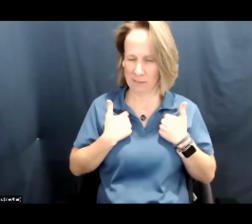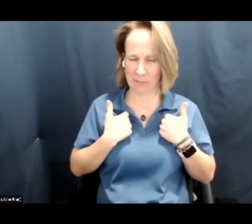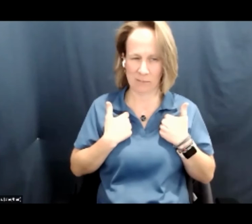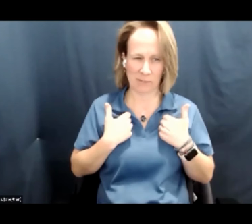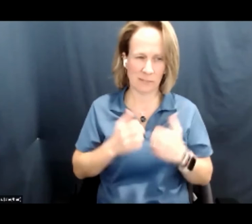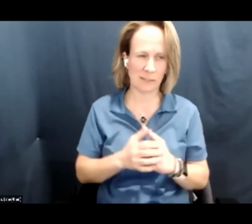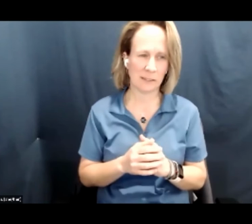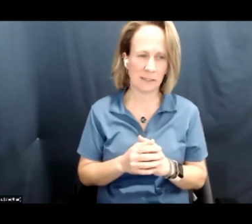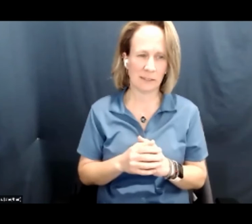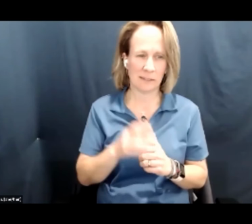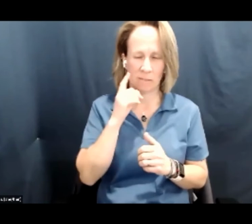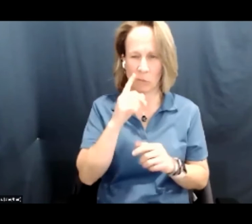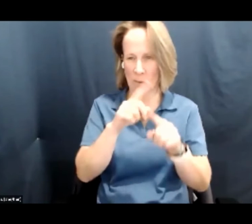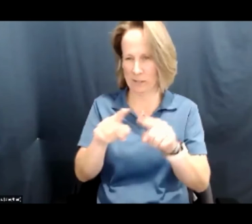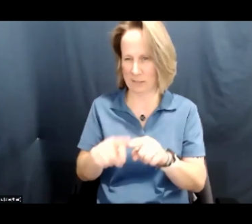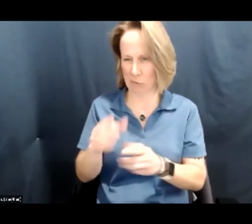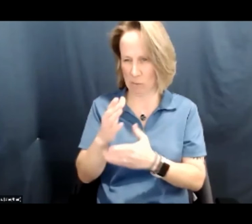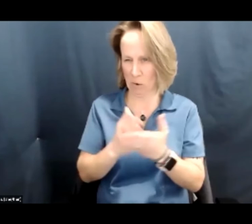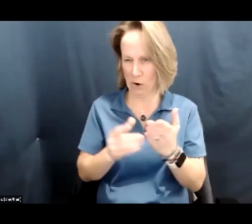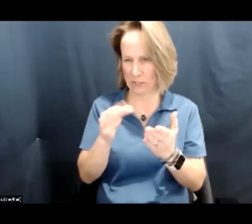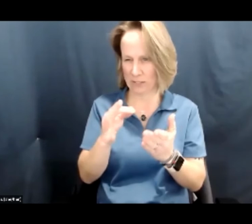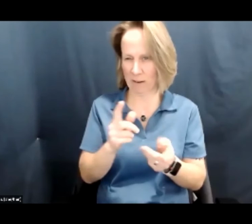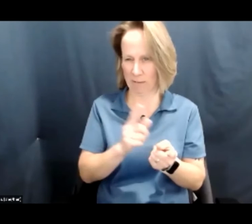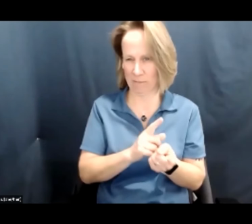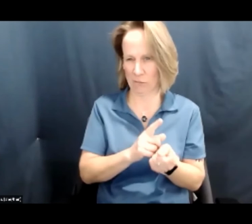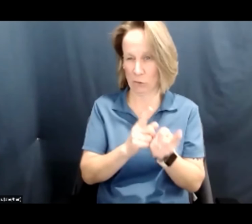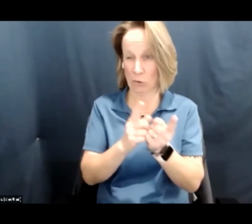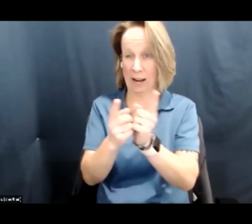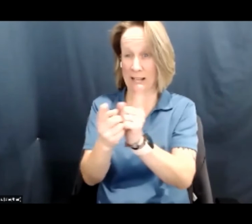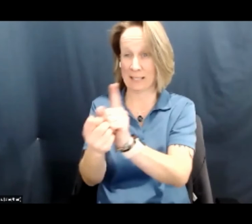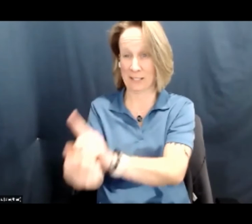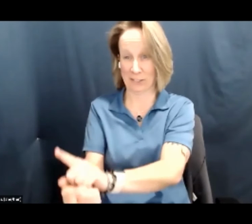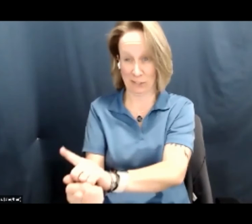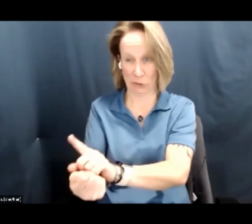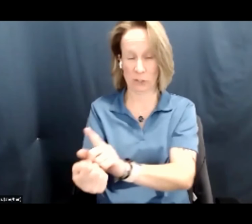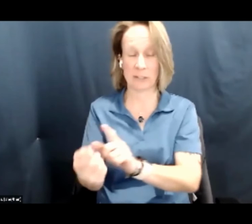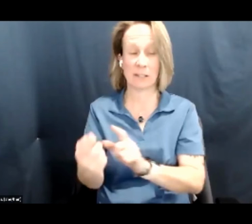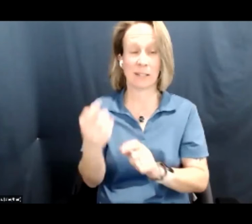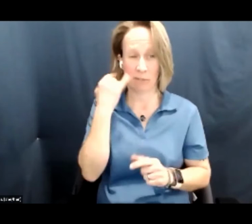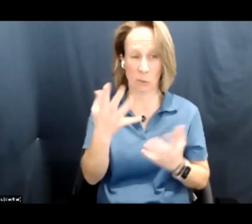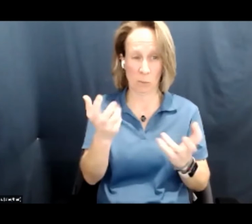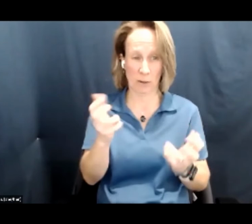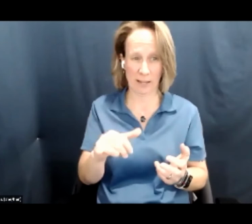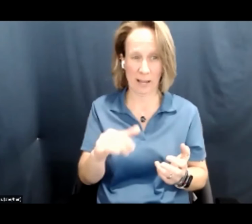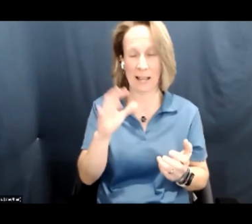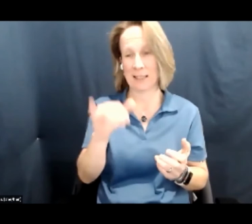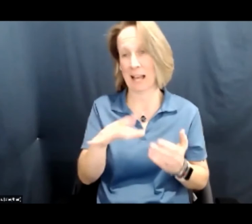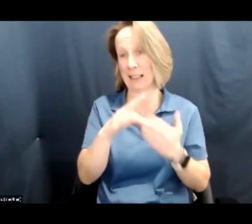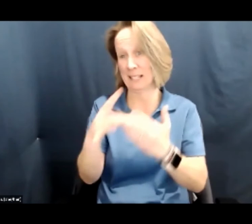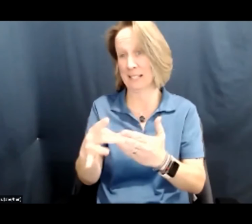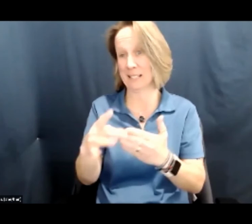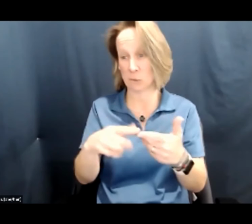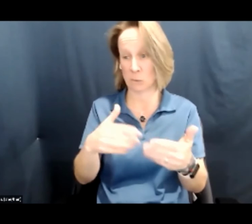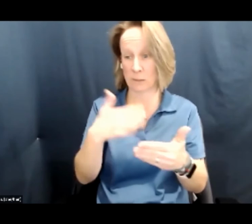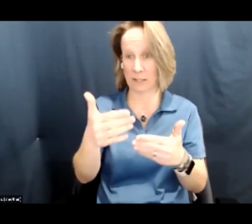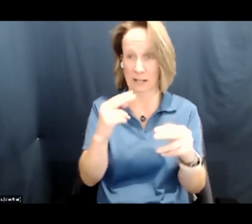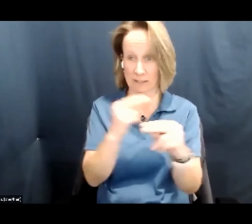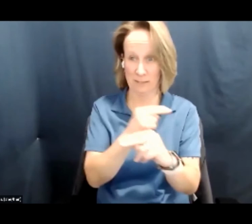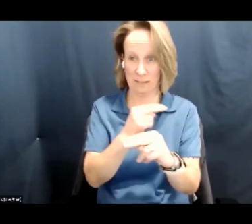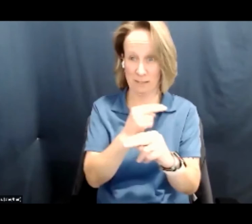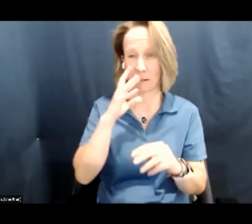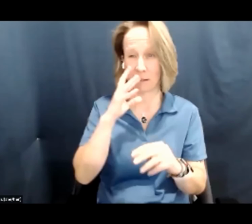transition, if that's something that you want. So that brings me actually to the next slide. So we want to talk about transition a little